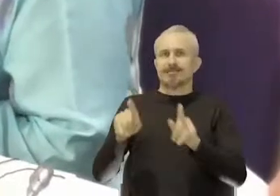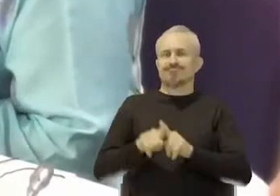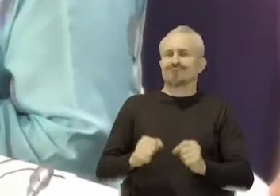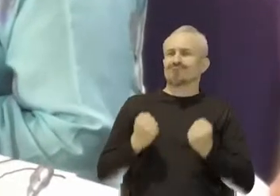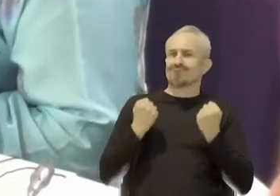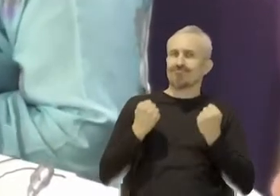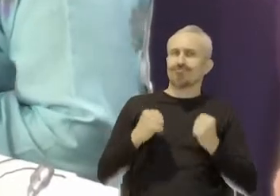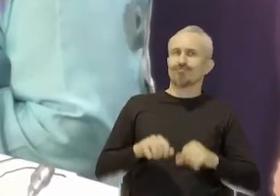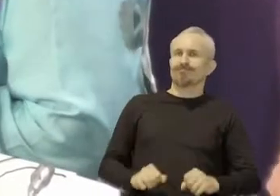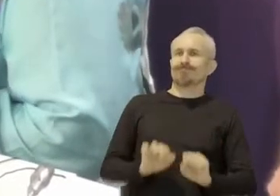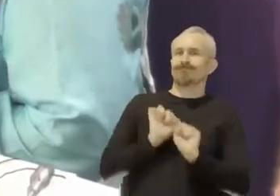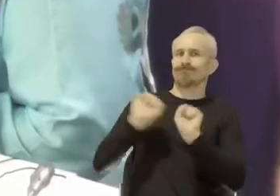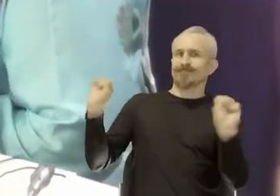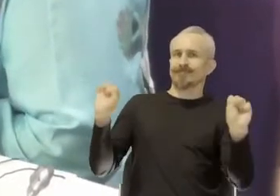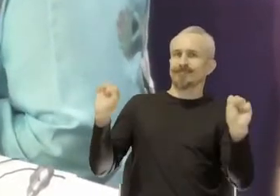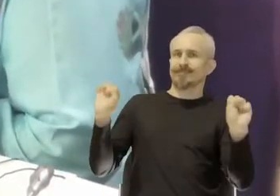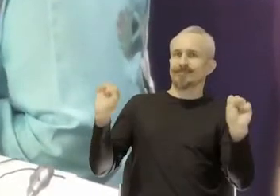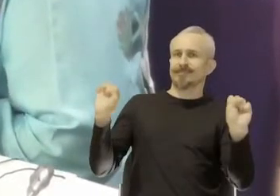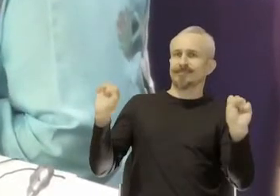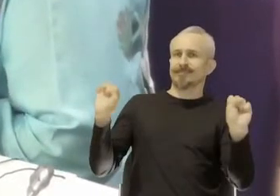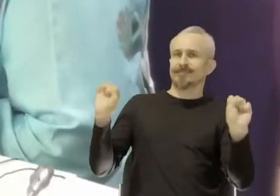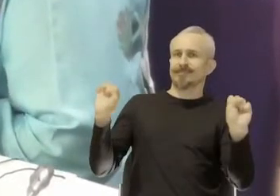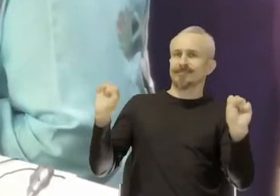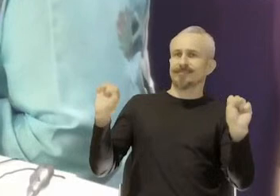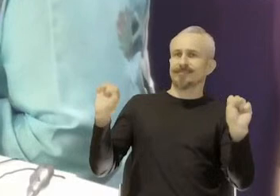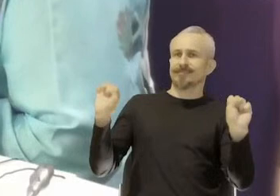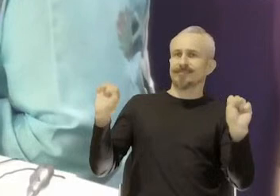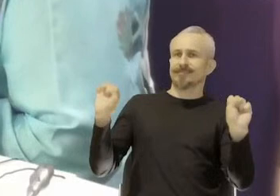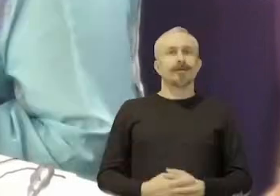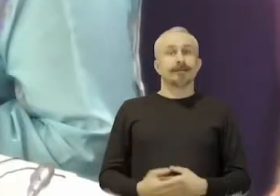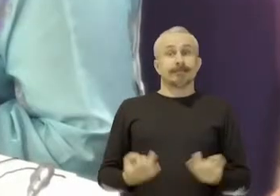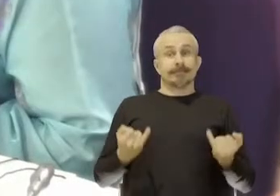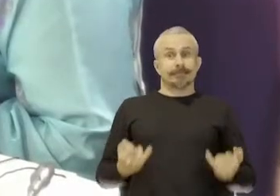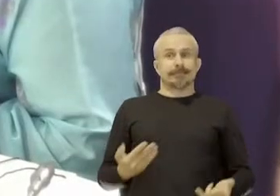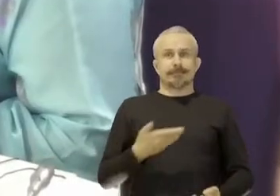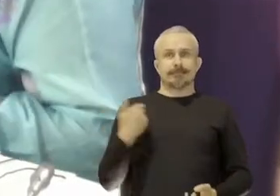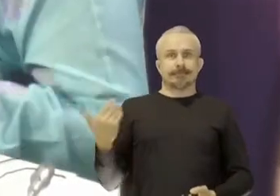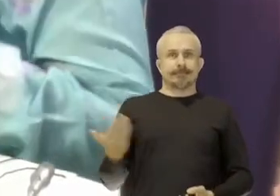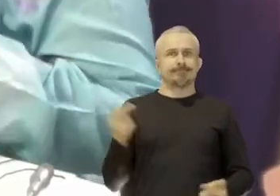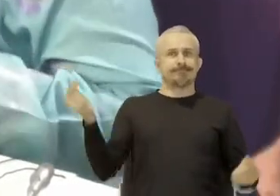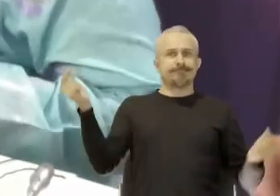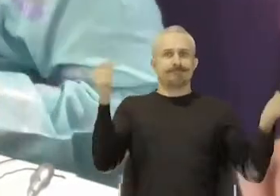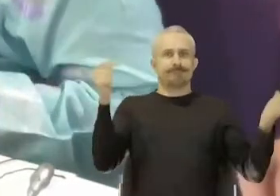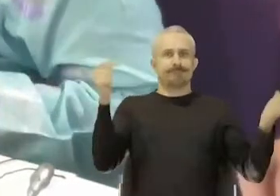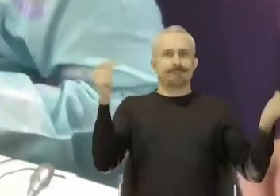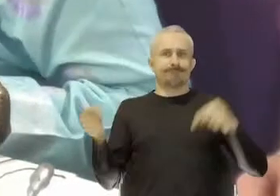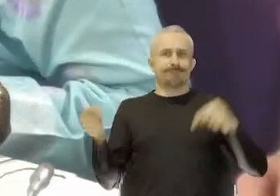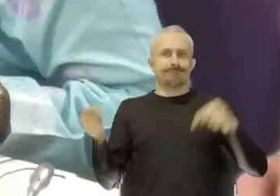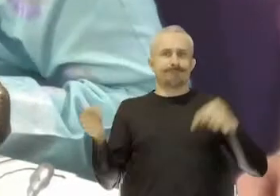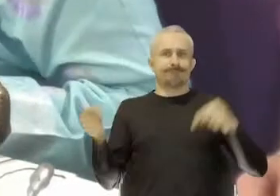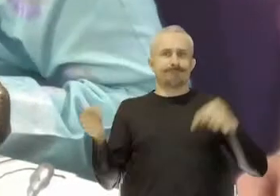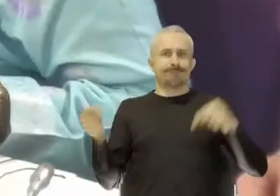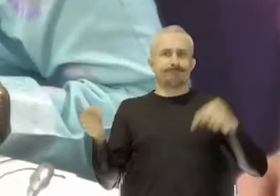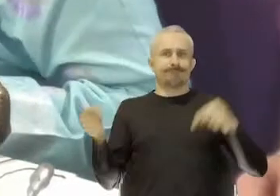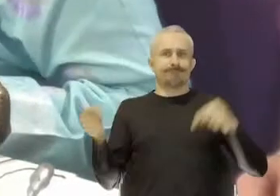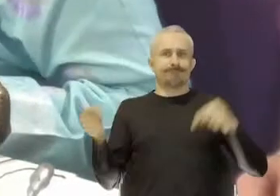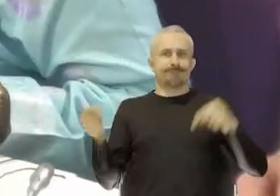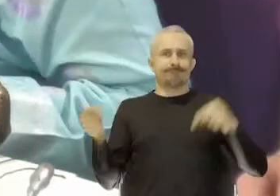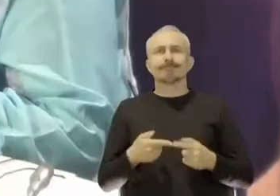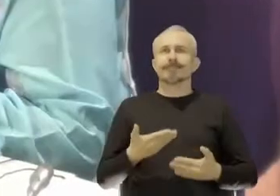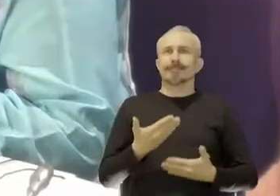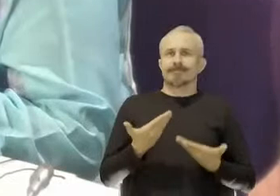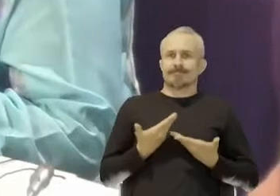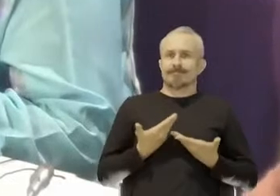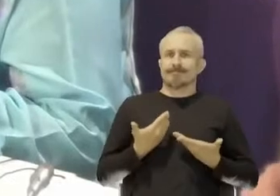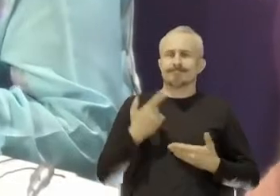today with particularly ideas on urban transformation. These ideas may vary from country